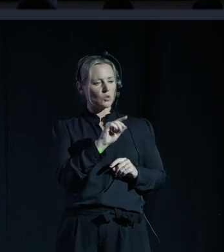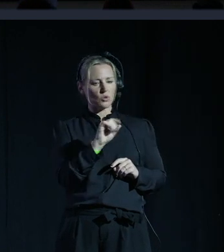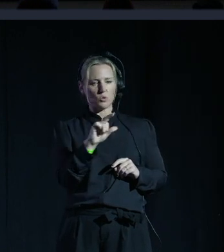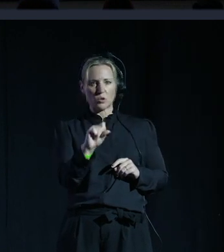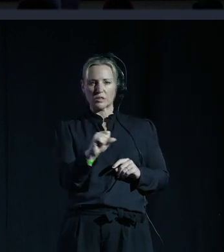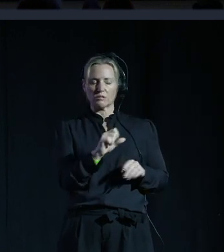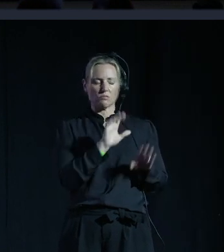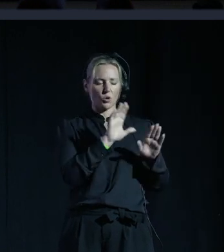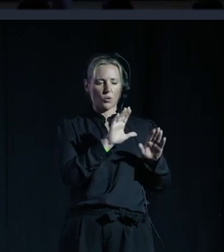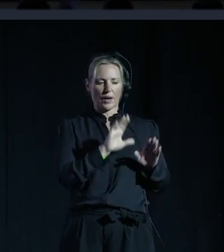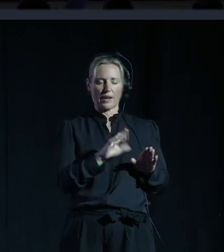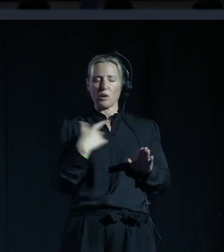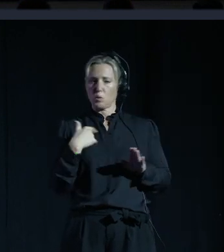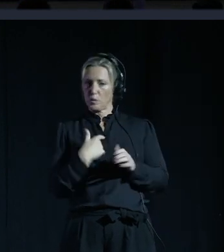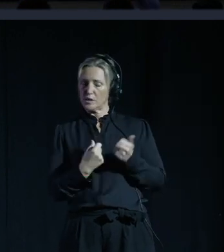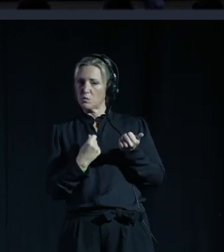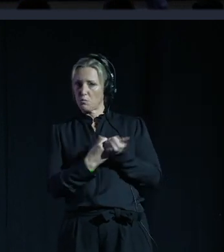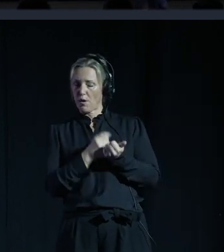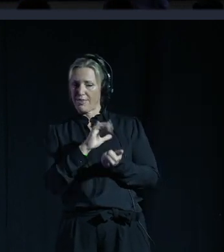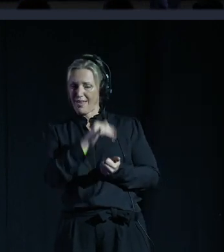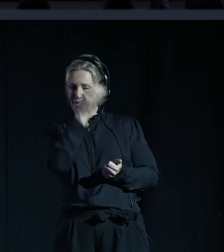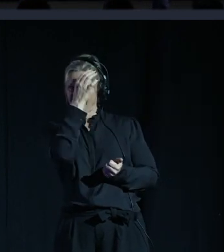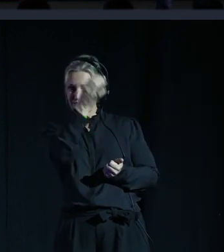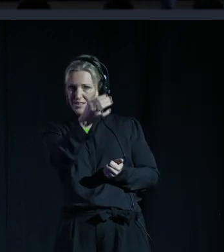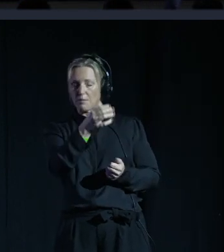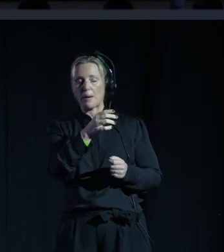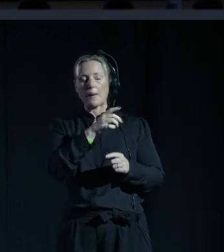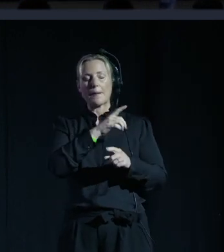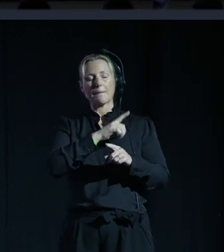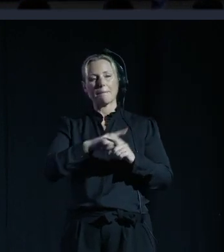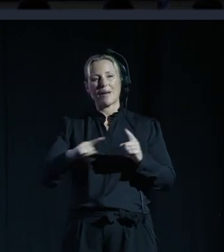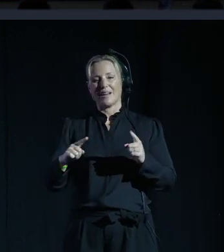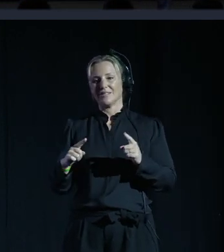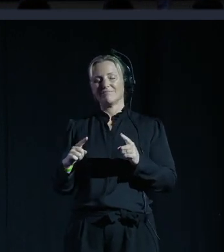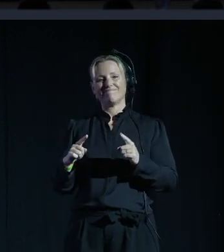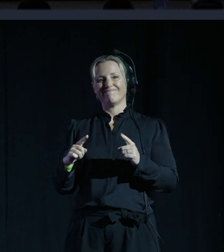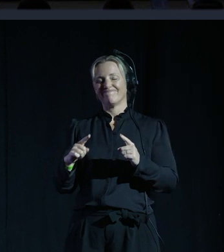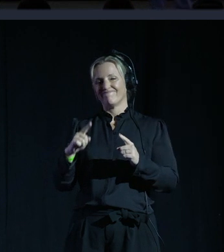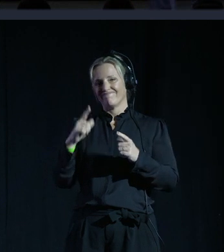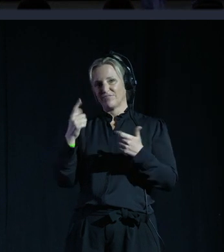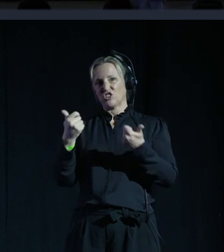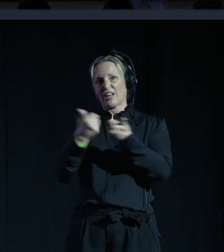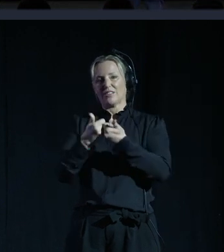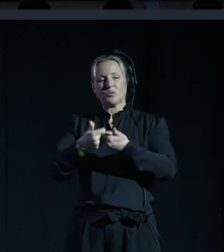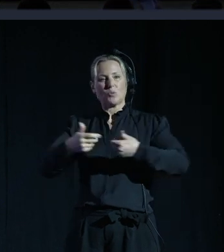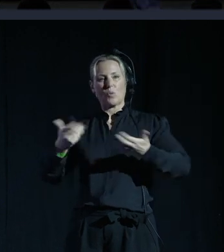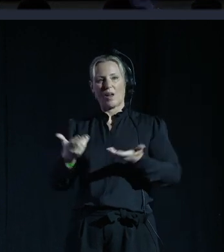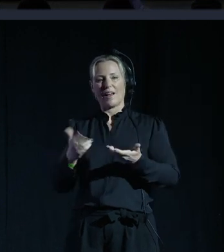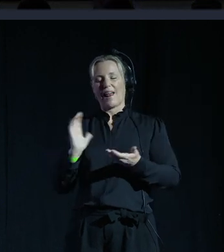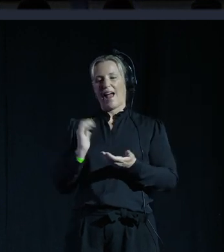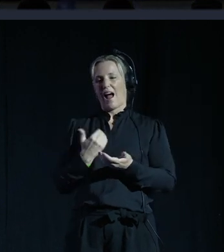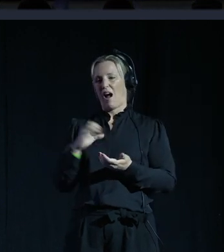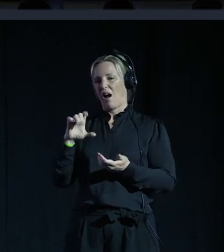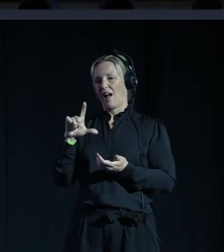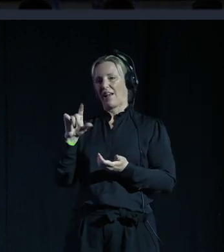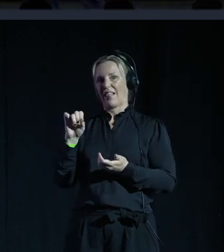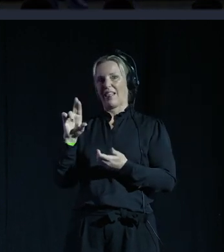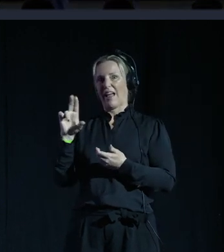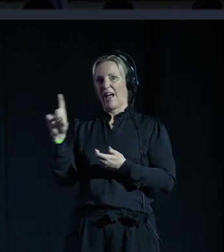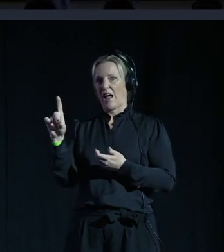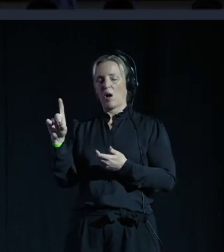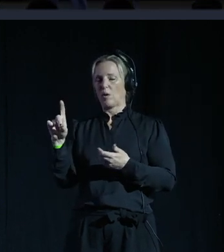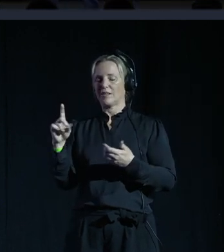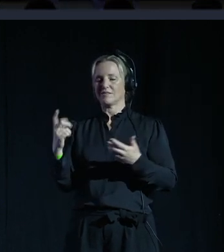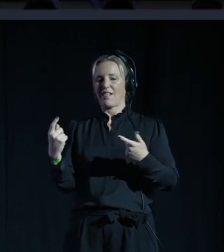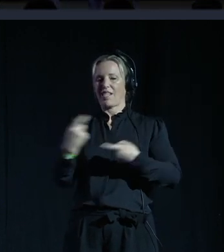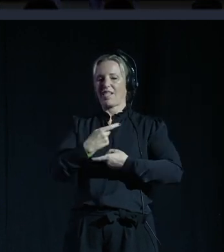you. The challenge is that our cloud product did not support you. So you weren't able to use a lot of these